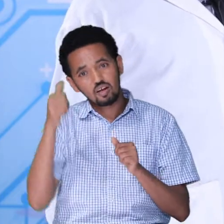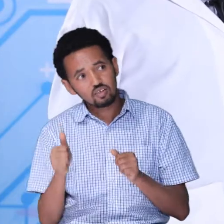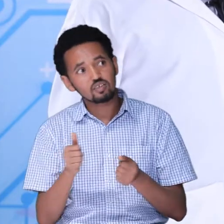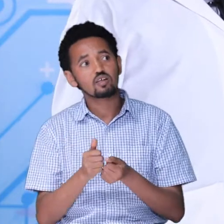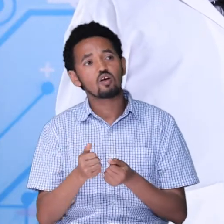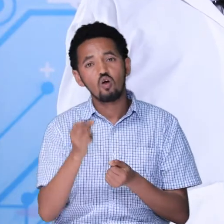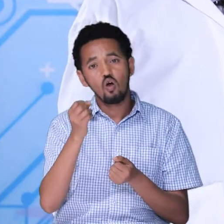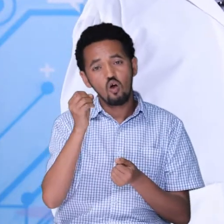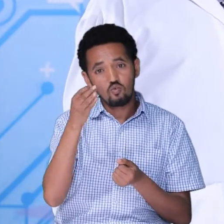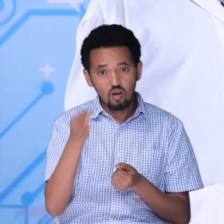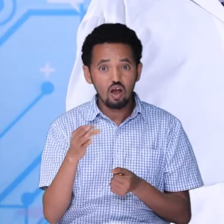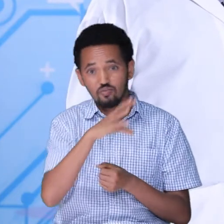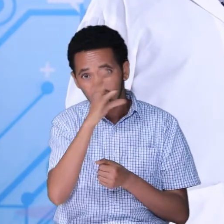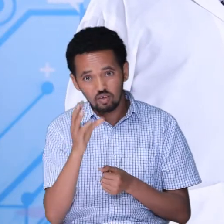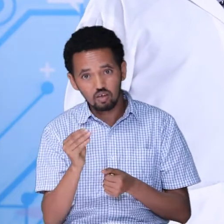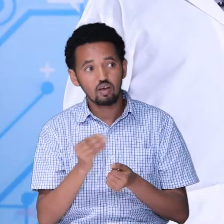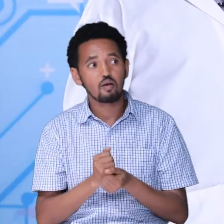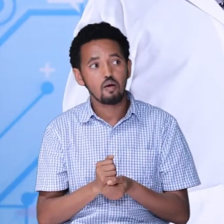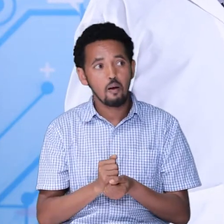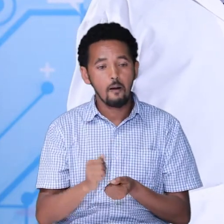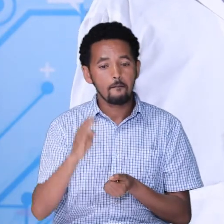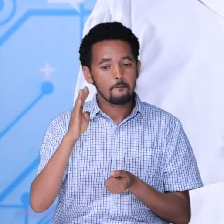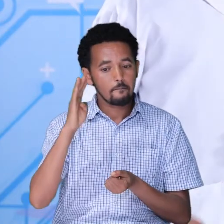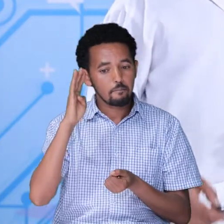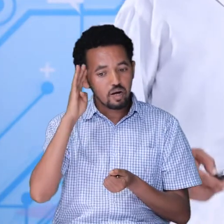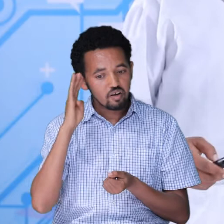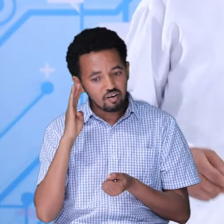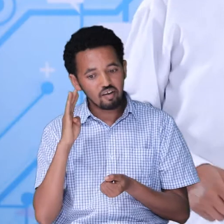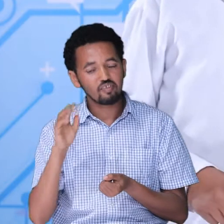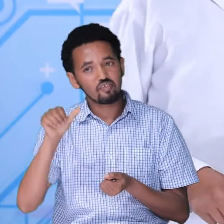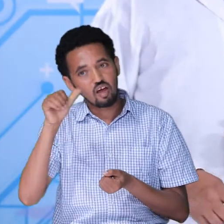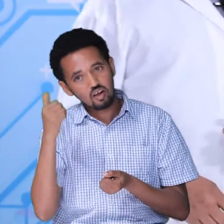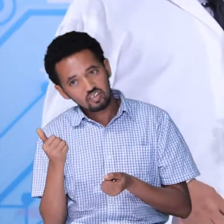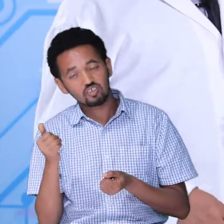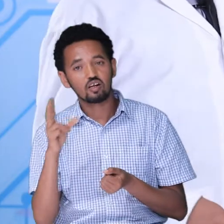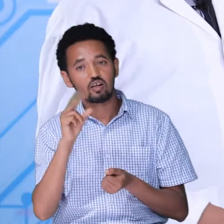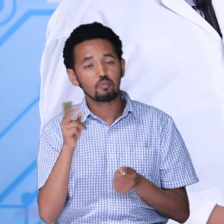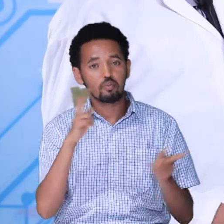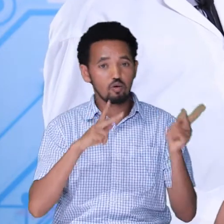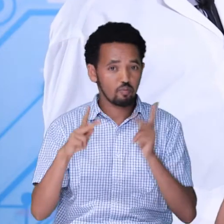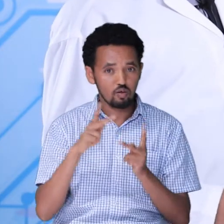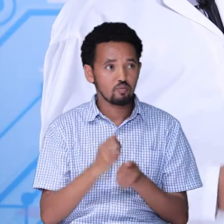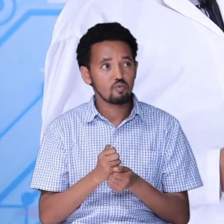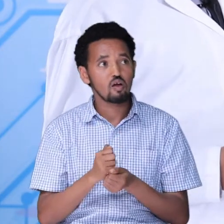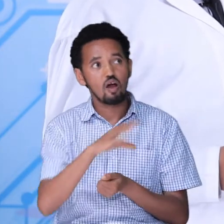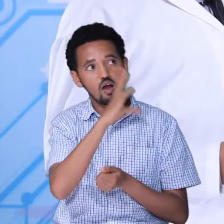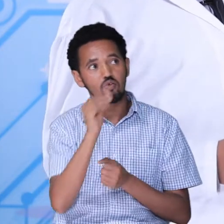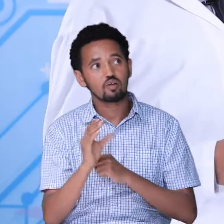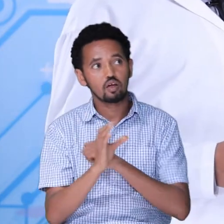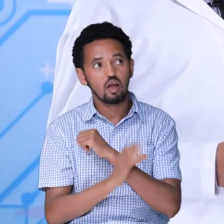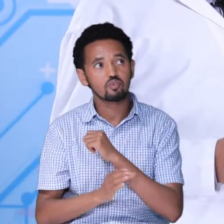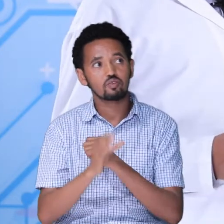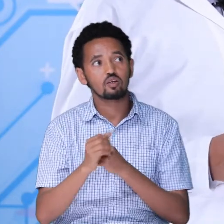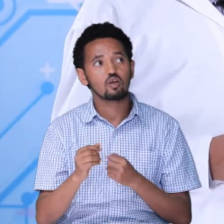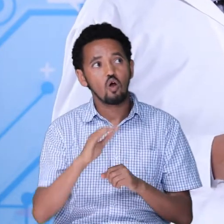of Africa, brain drain. Brain drain was another main problem of African countries.